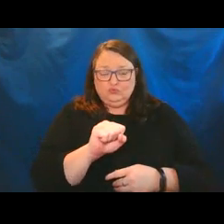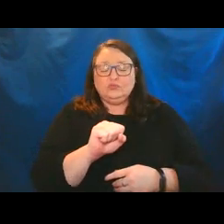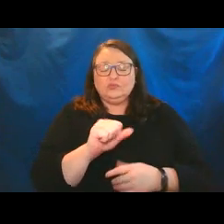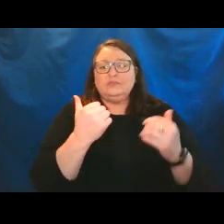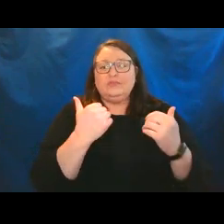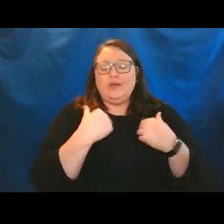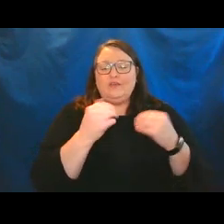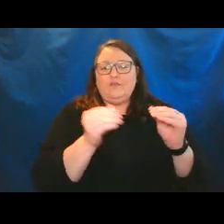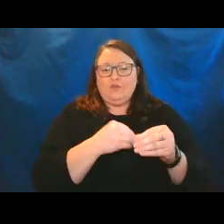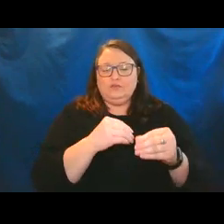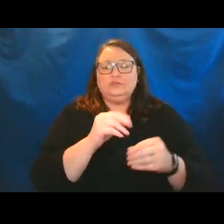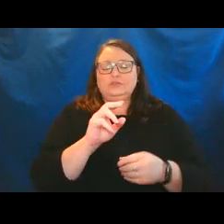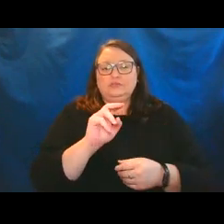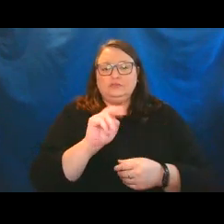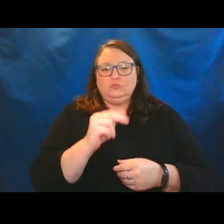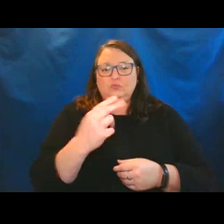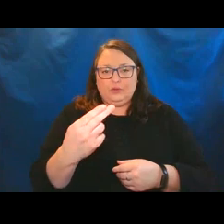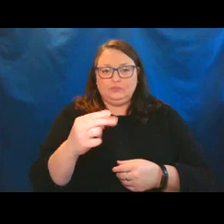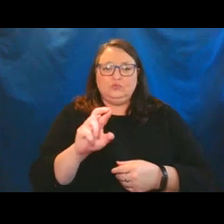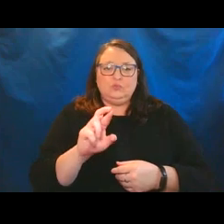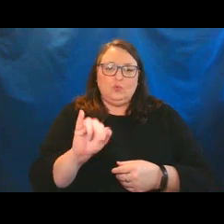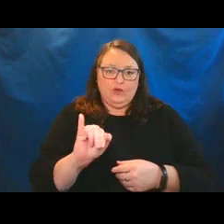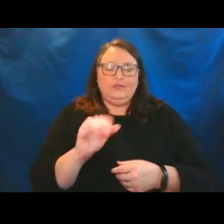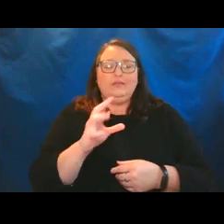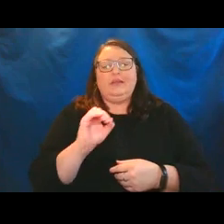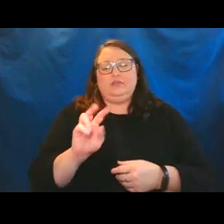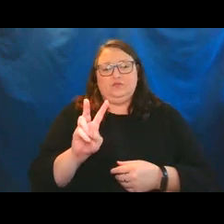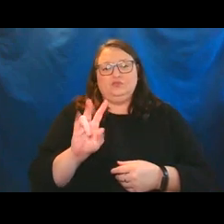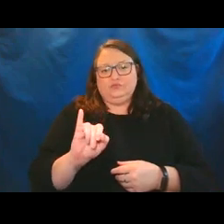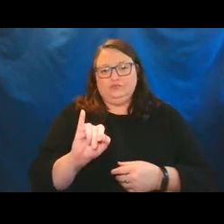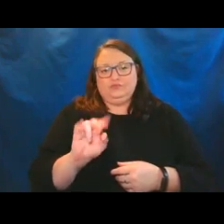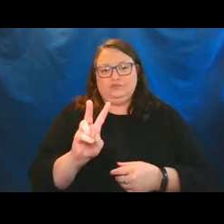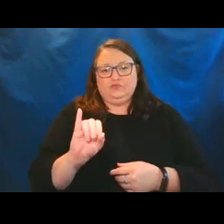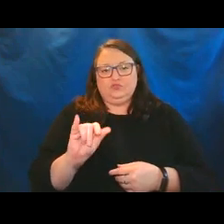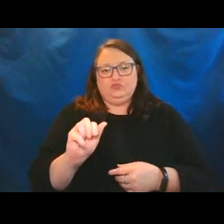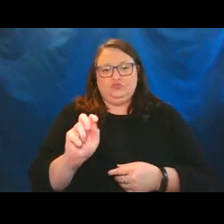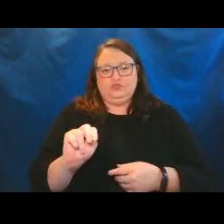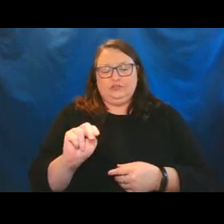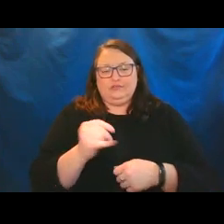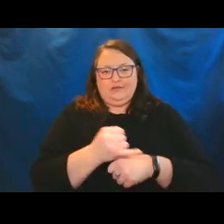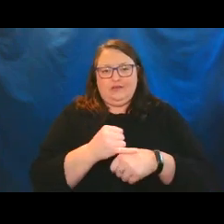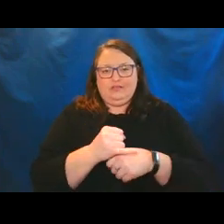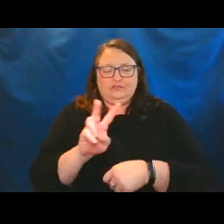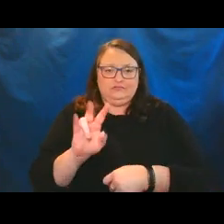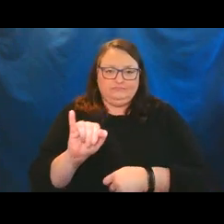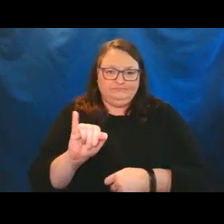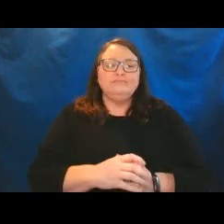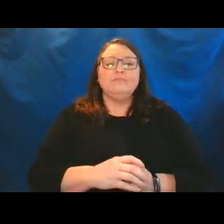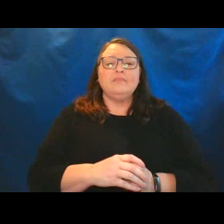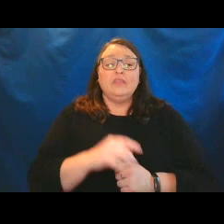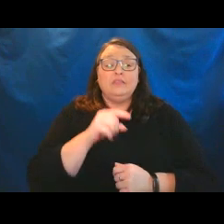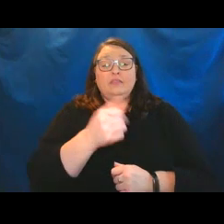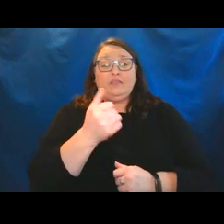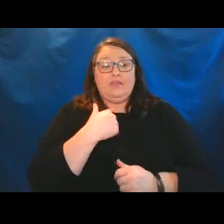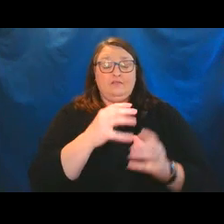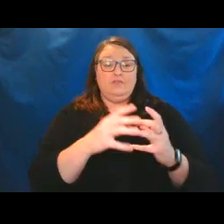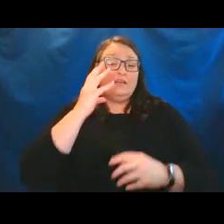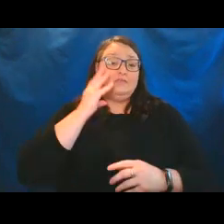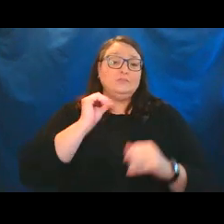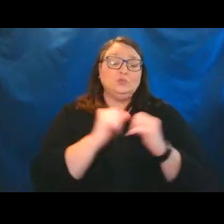Island, and here in the Virgin Islands, where I am. The Horsley Witten Group has an extensive experience in green